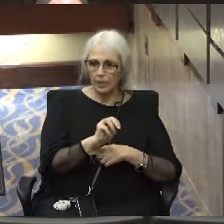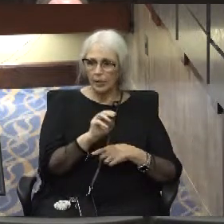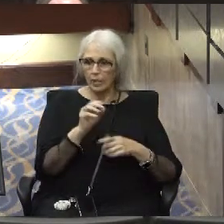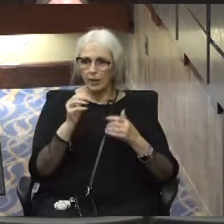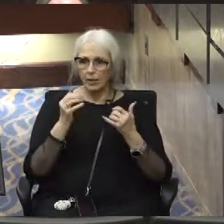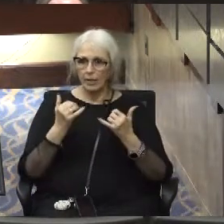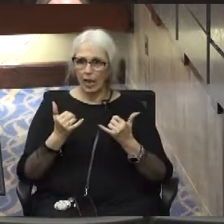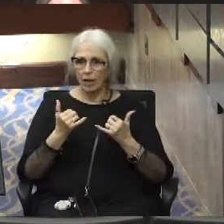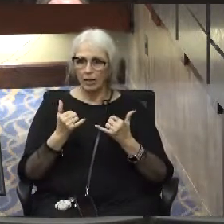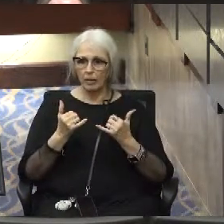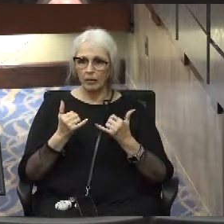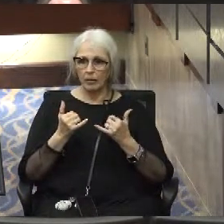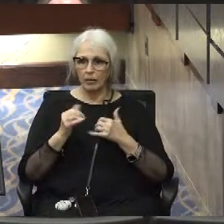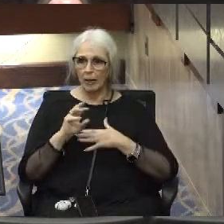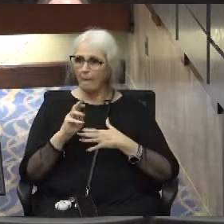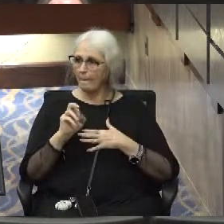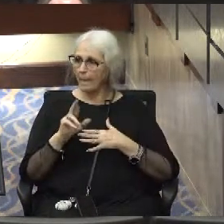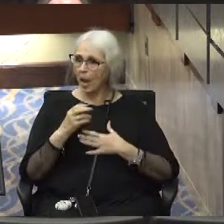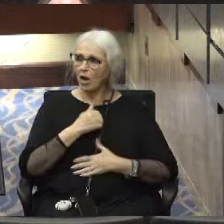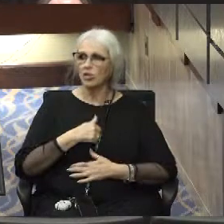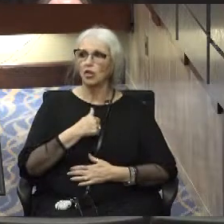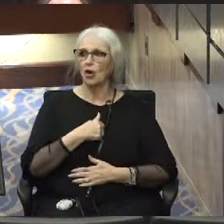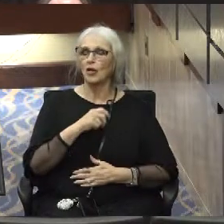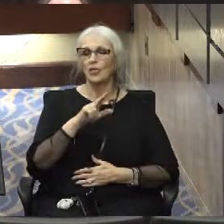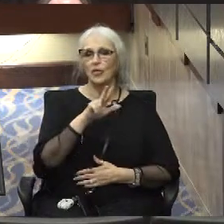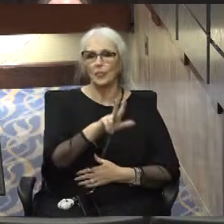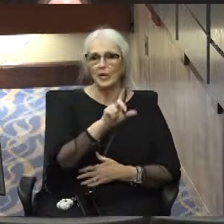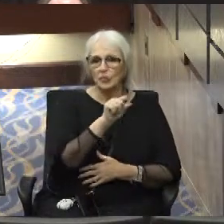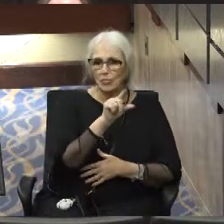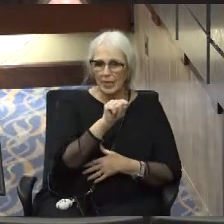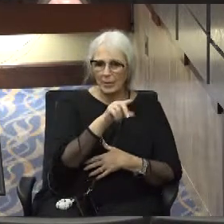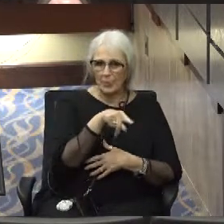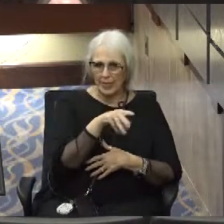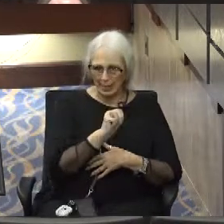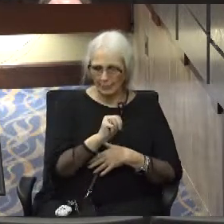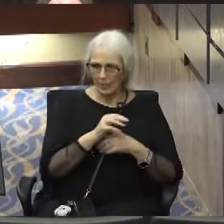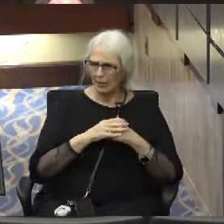now Mayor, I'm sorry. Sorry, at 3:20 p.m. Thank you.